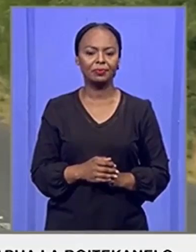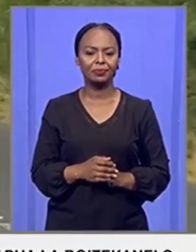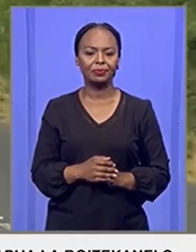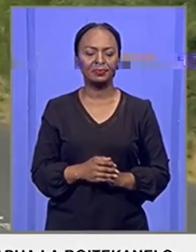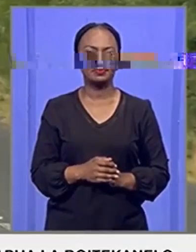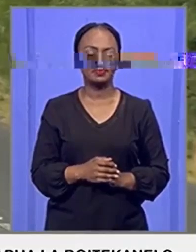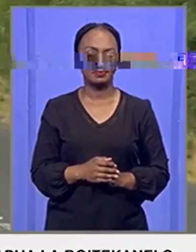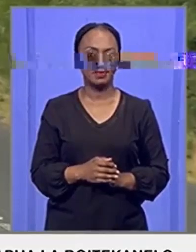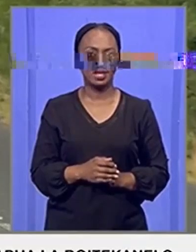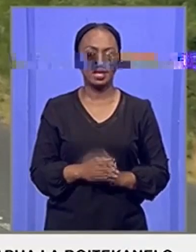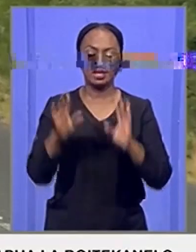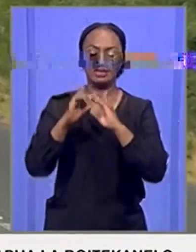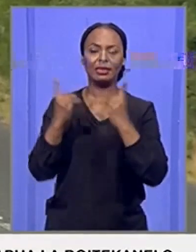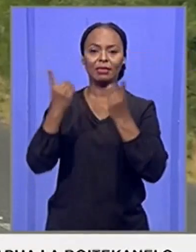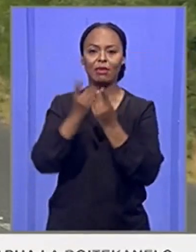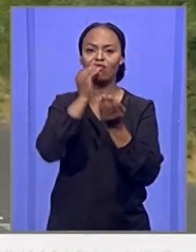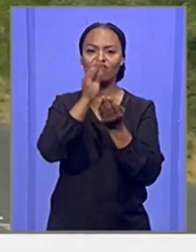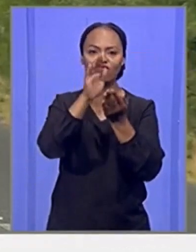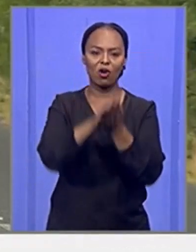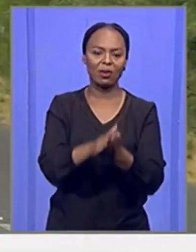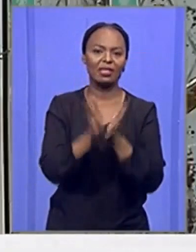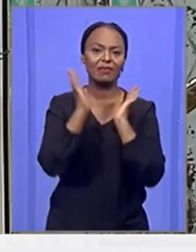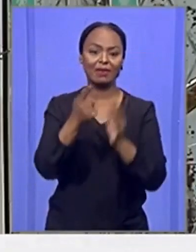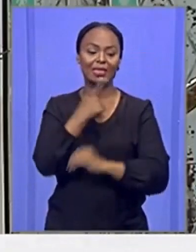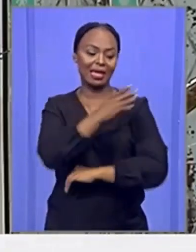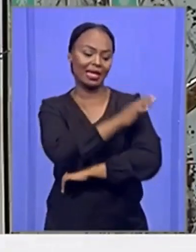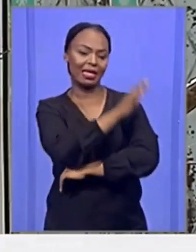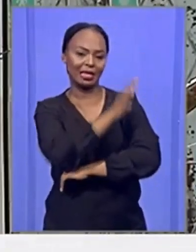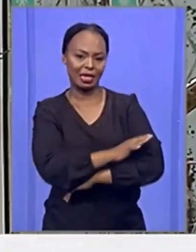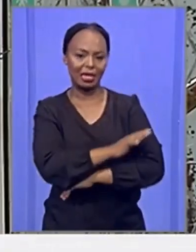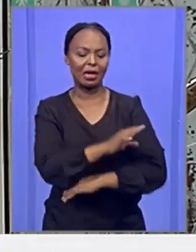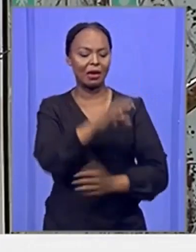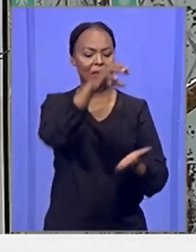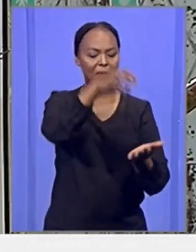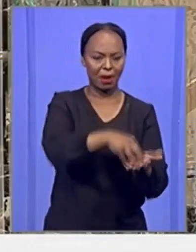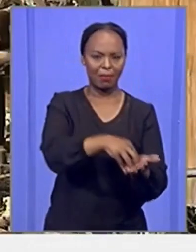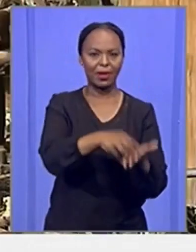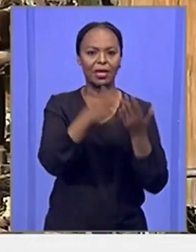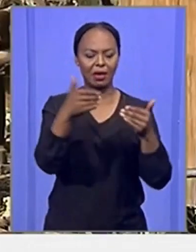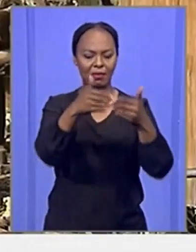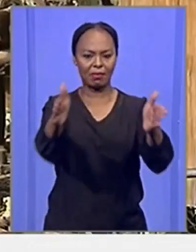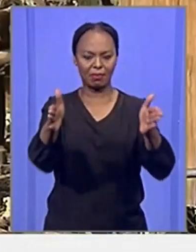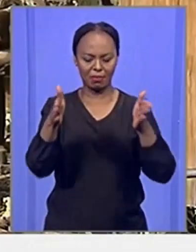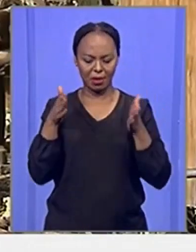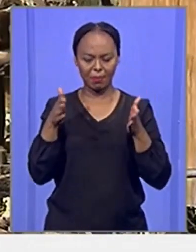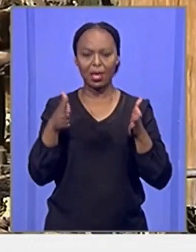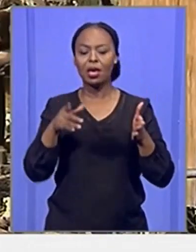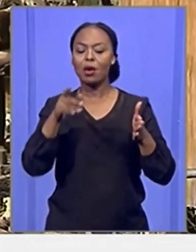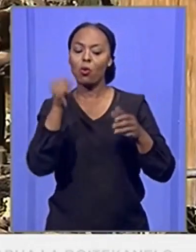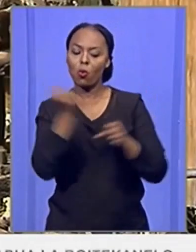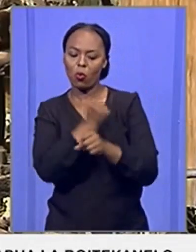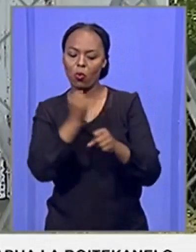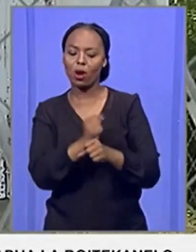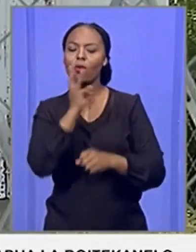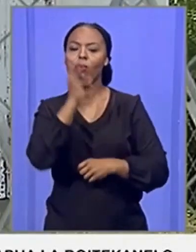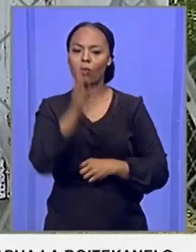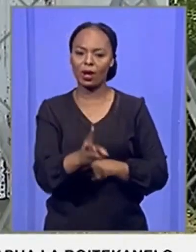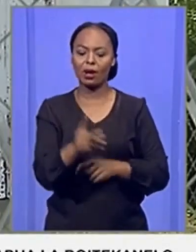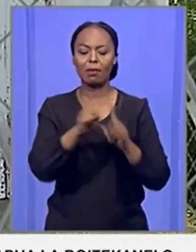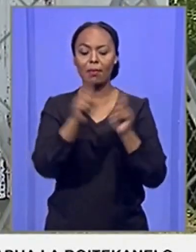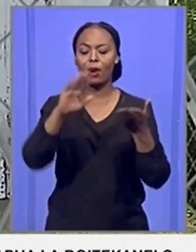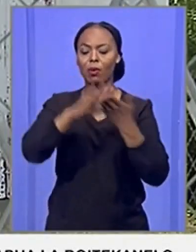Le ha lefapha le entse ditshepiso tsa hore kliniki ena ya hloma o hlomolle e tla boela e sebetsa, baahi ba hlalosa ha sena